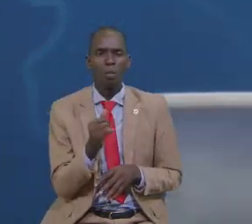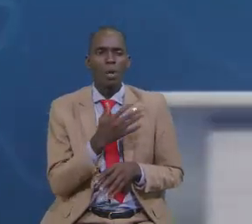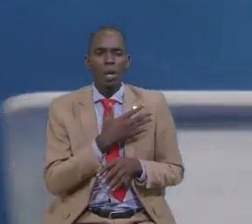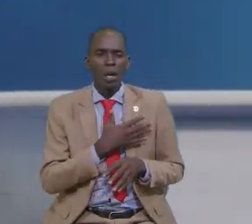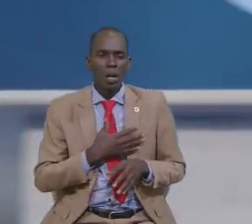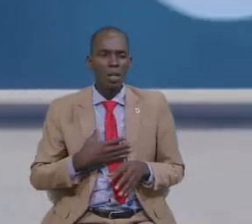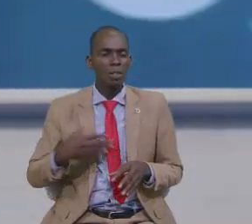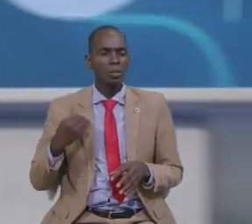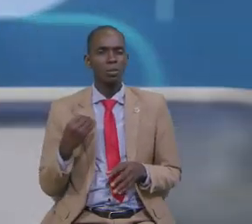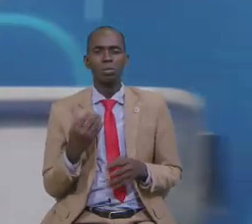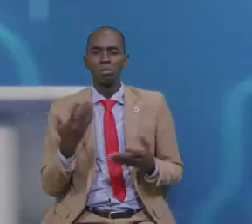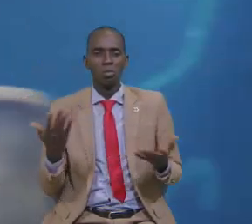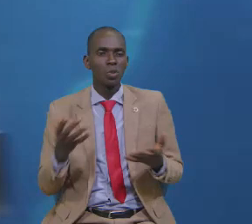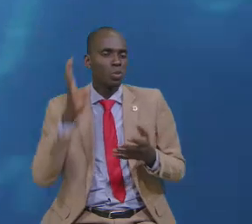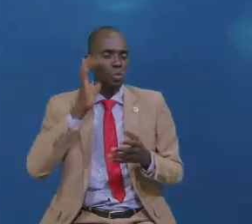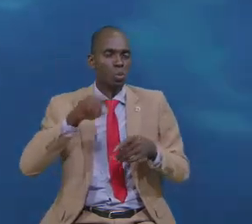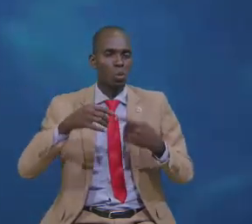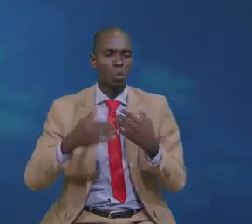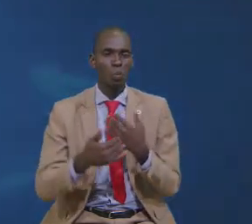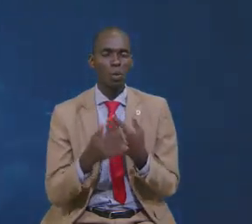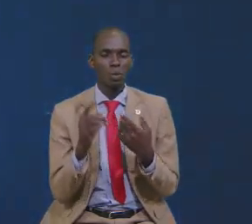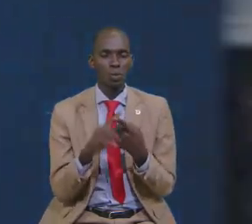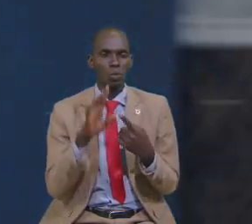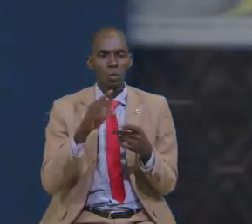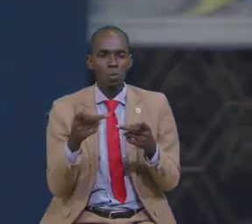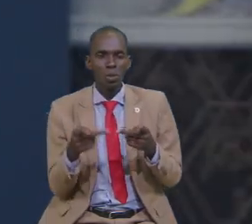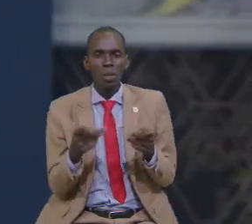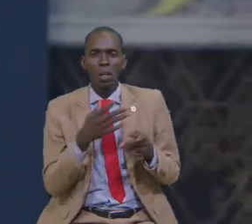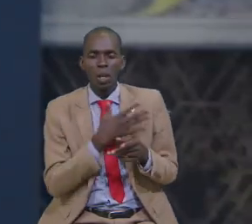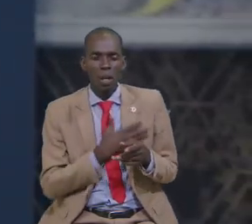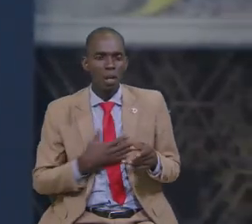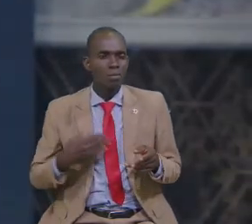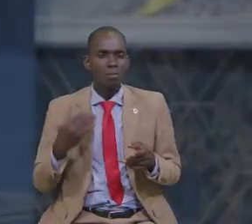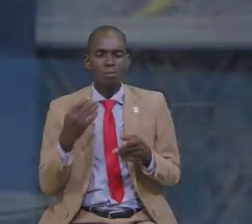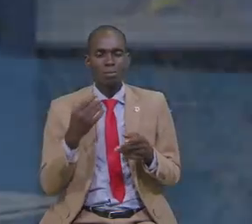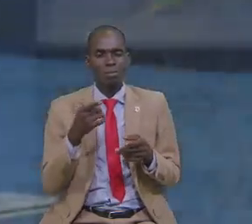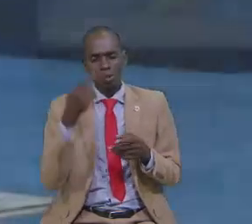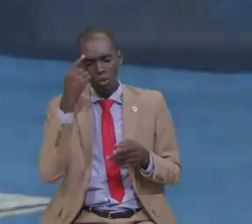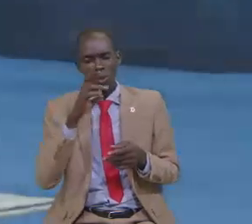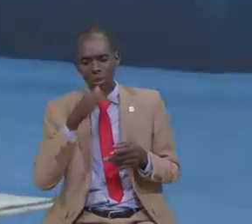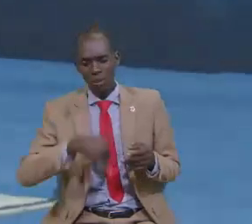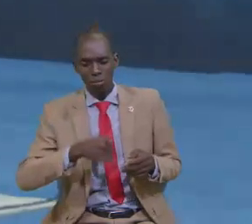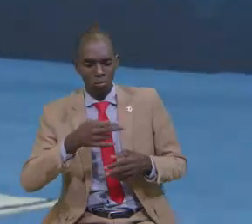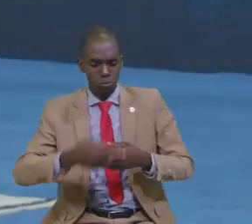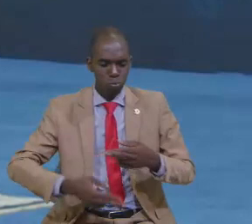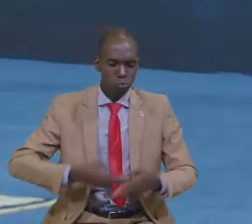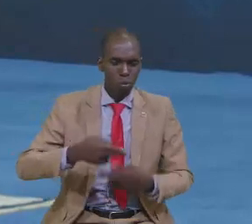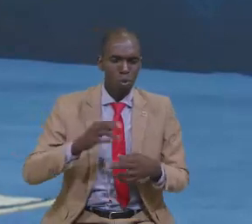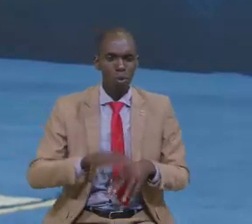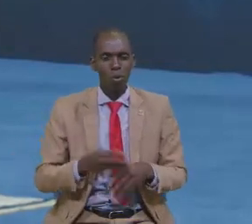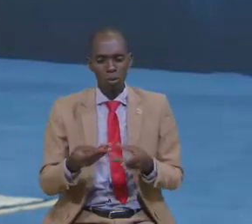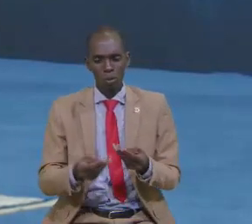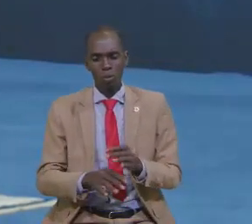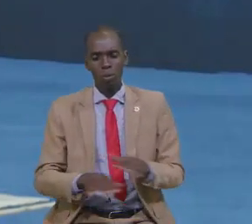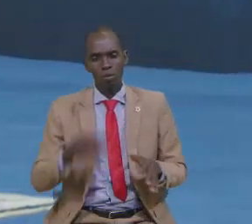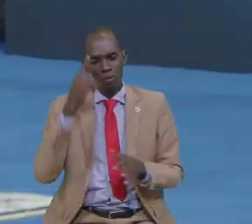crying was still mourning was he rolling on the ground because of our sins he said yes he knows that's why Saint Jesus